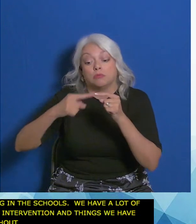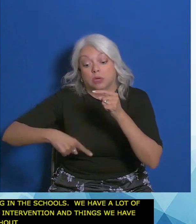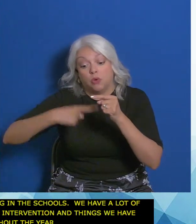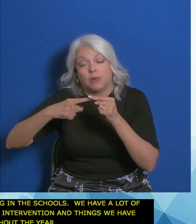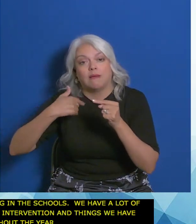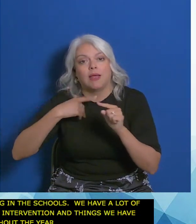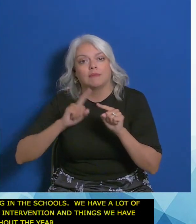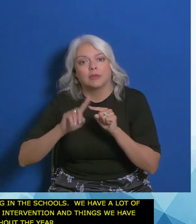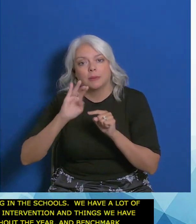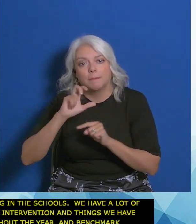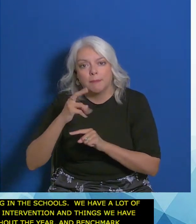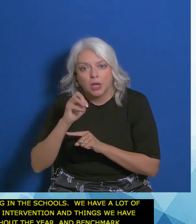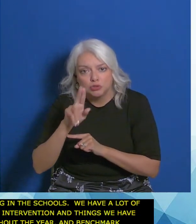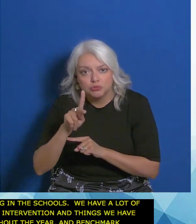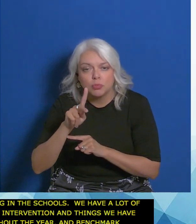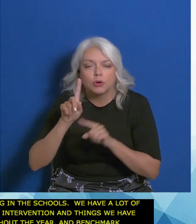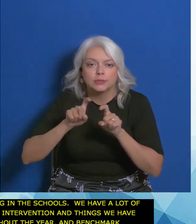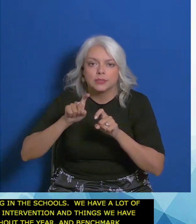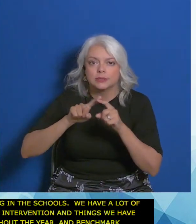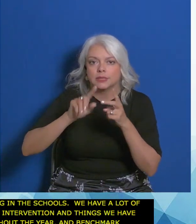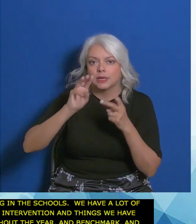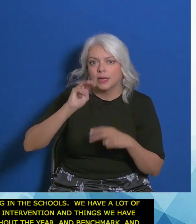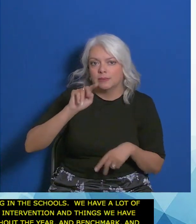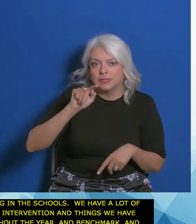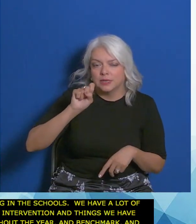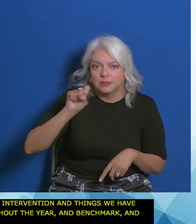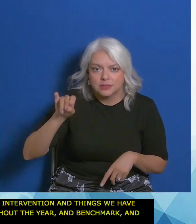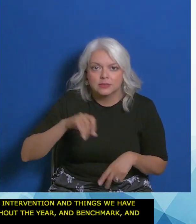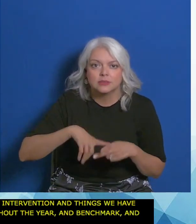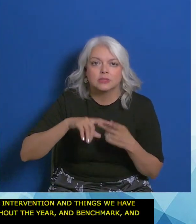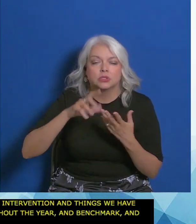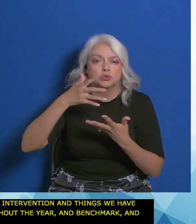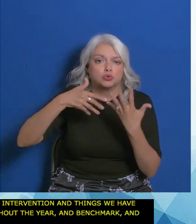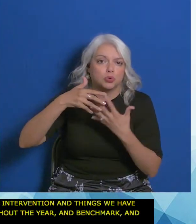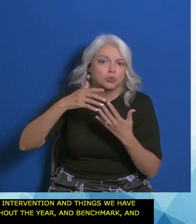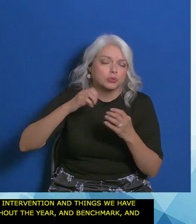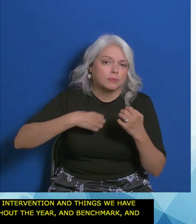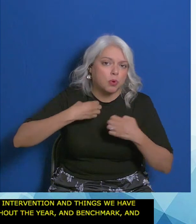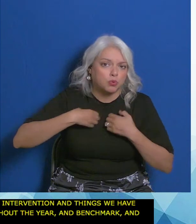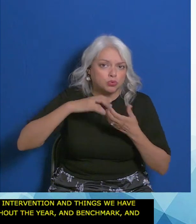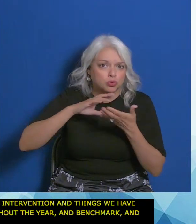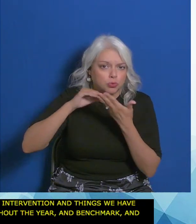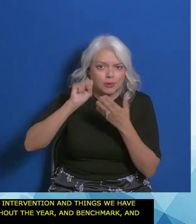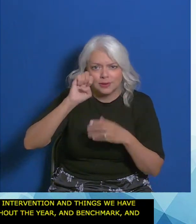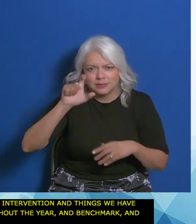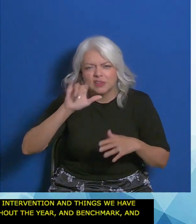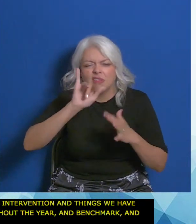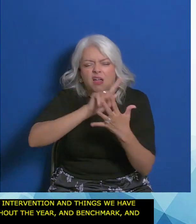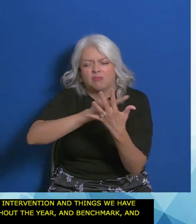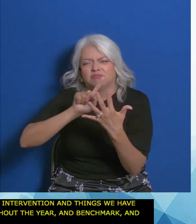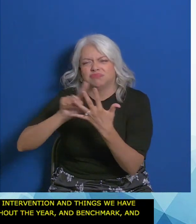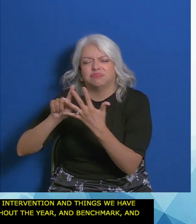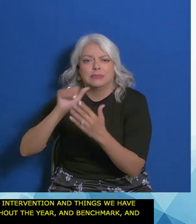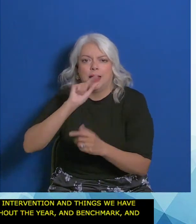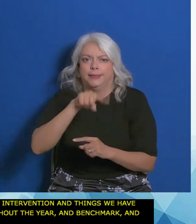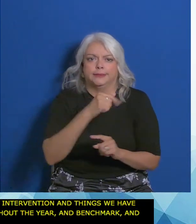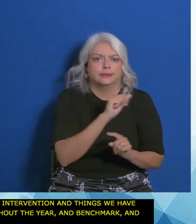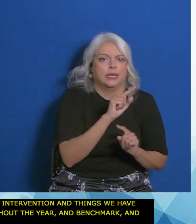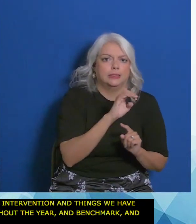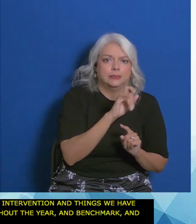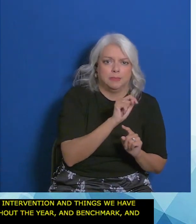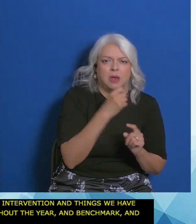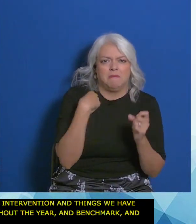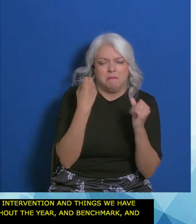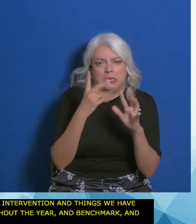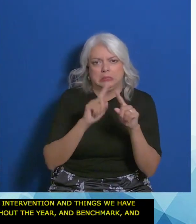data, MTSS, SEL data, social emotional learning data. So there are a lot of points of data that we have to